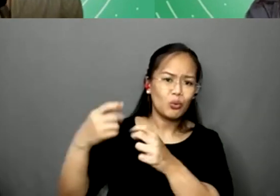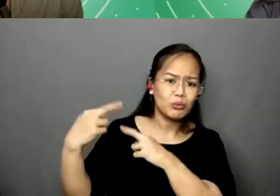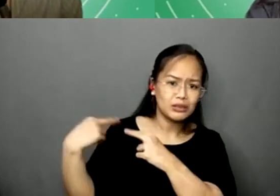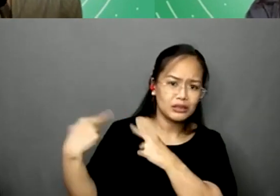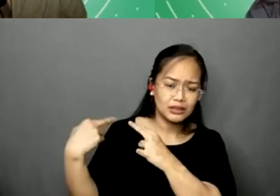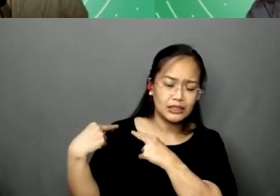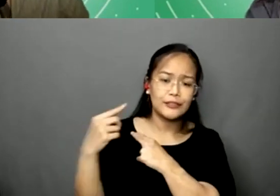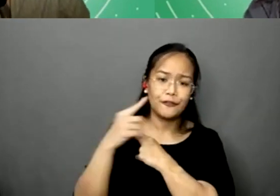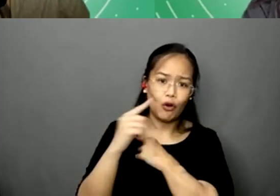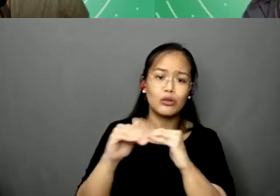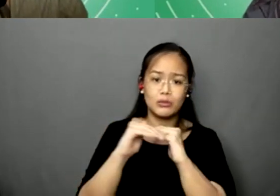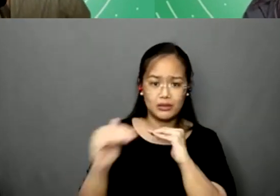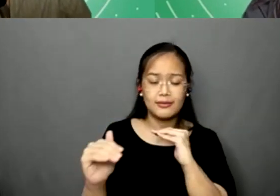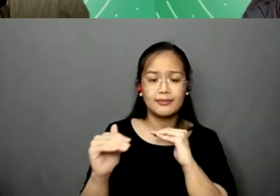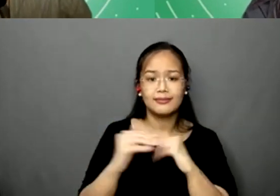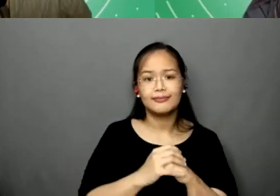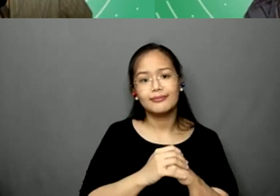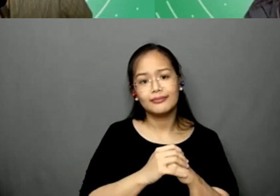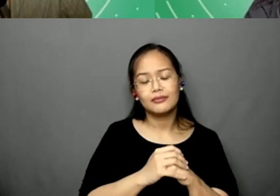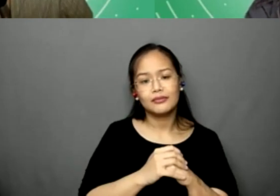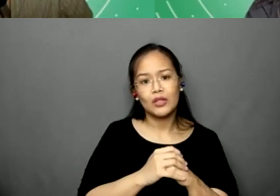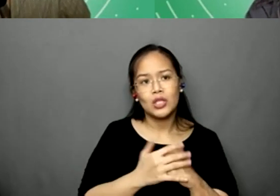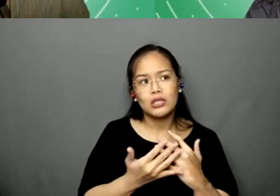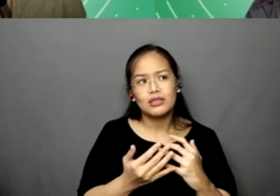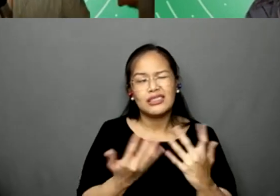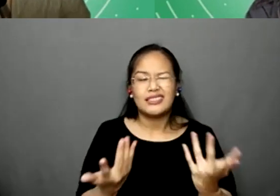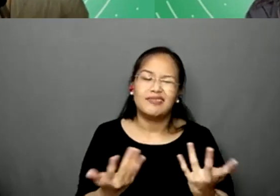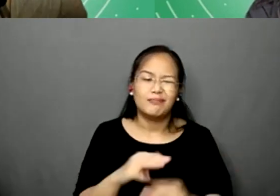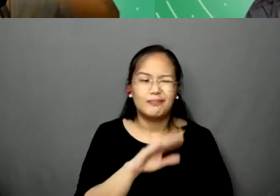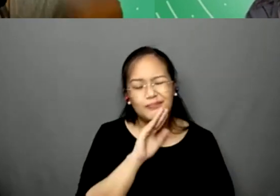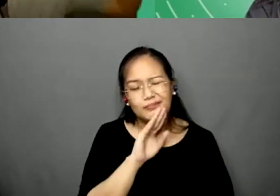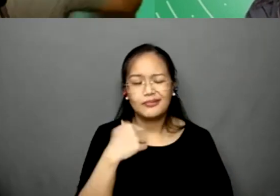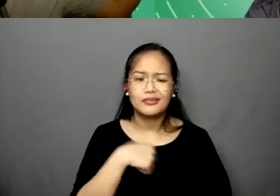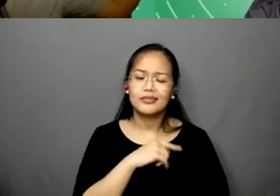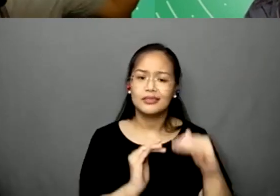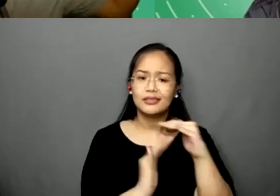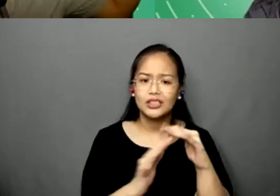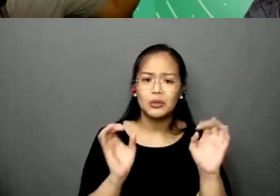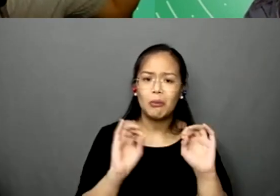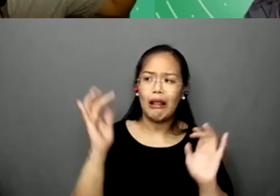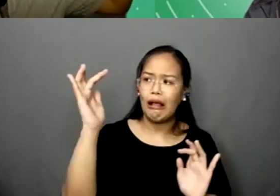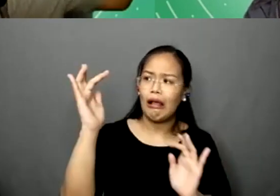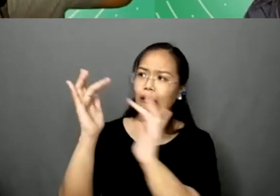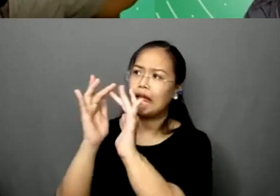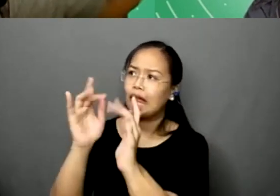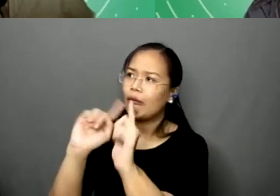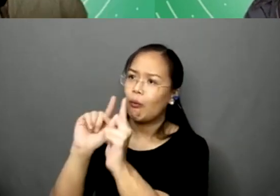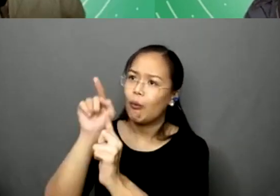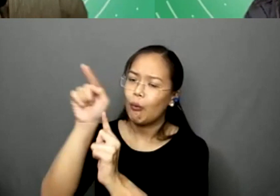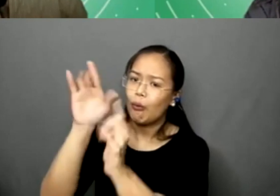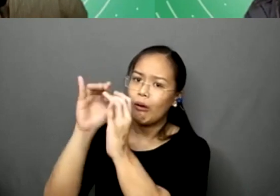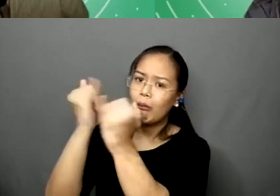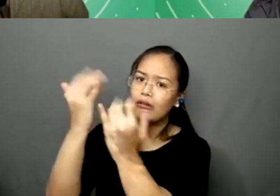responsibility for sustainability. So unfortunately, as a consumer with no interaction to the higher processes up